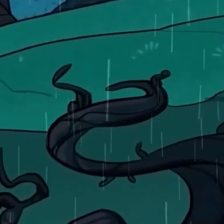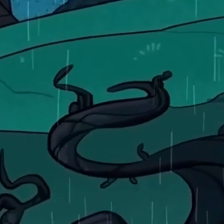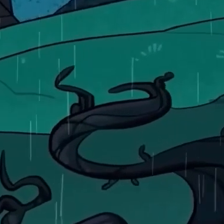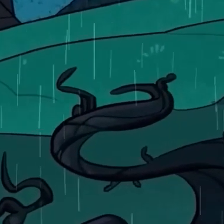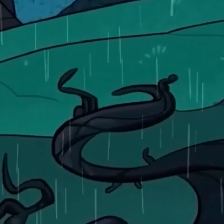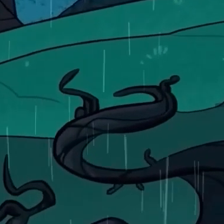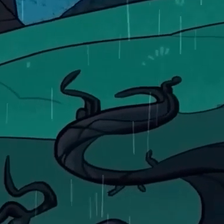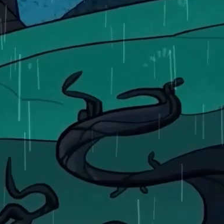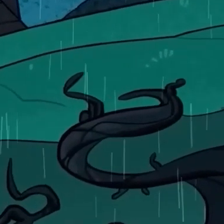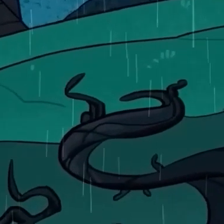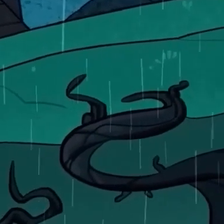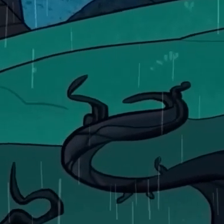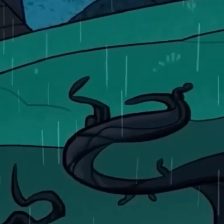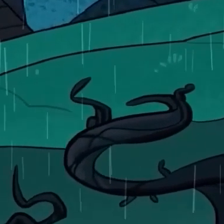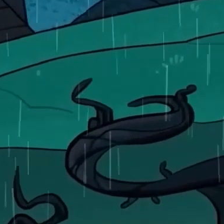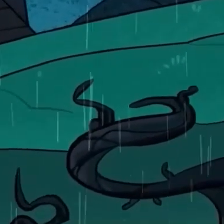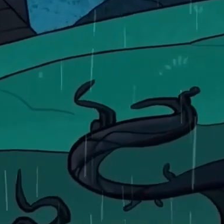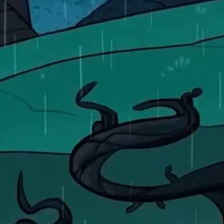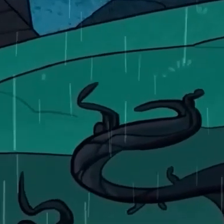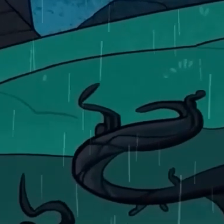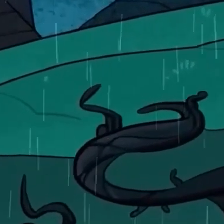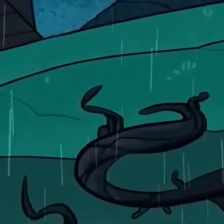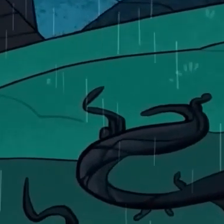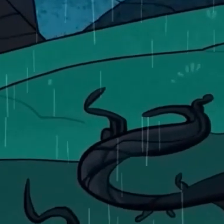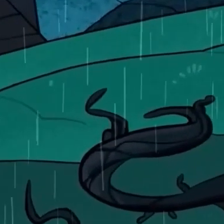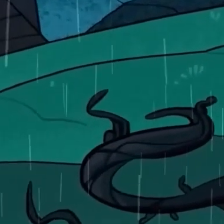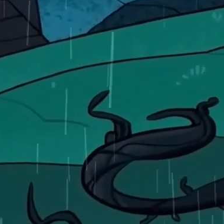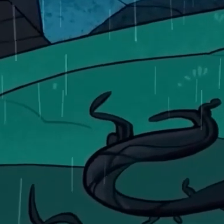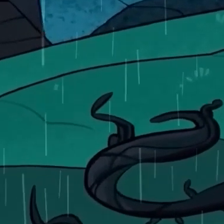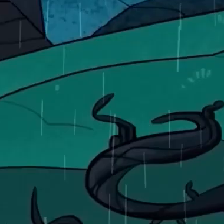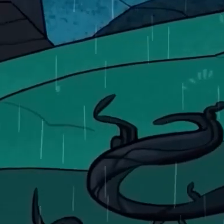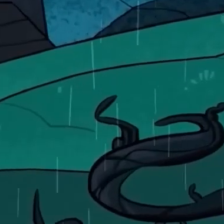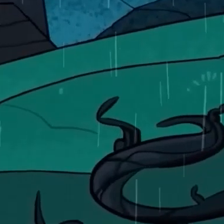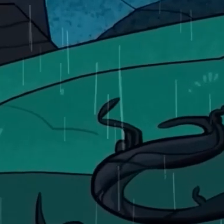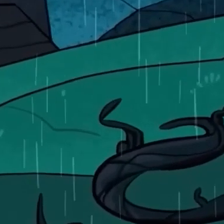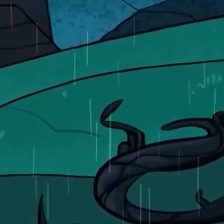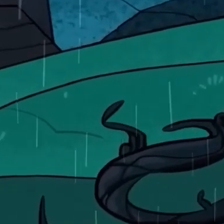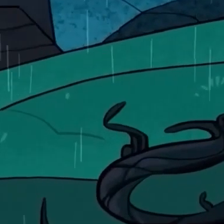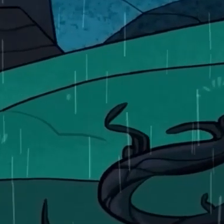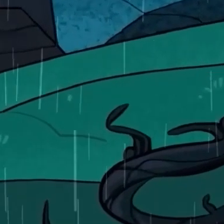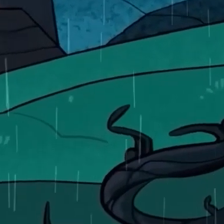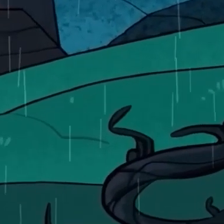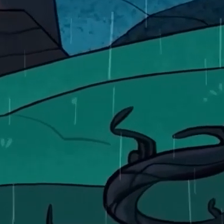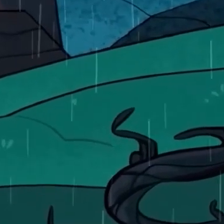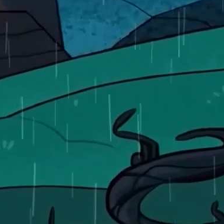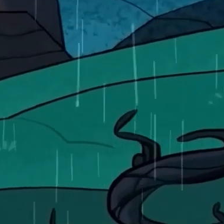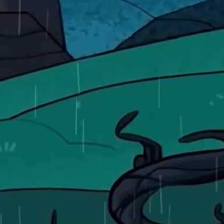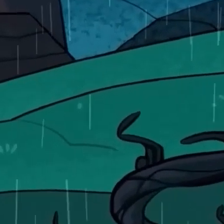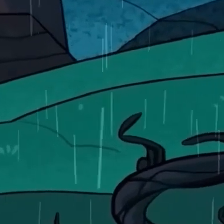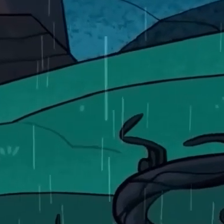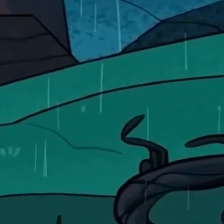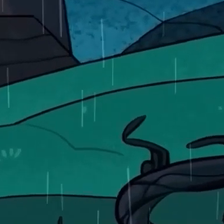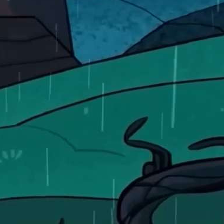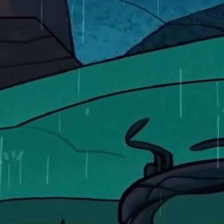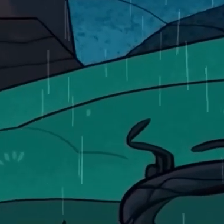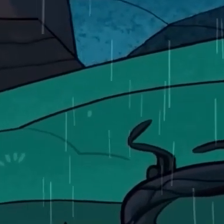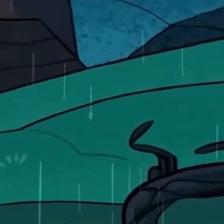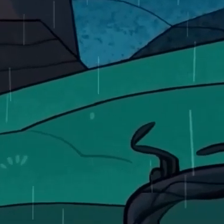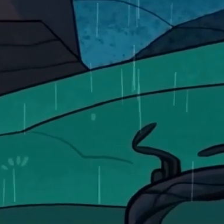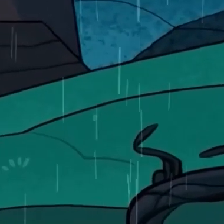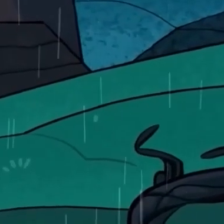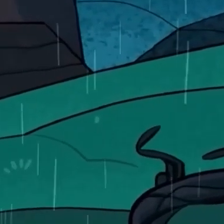saw a shadow moving. They stopped in the garden. The shadow was